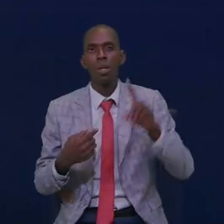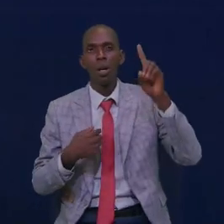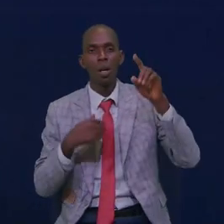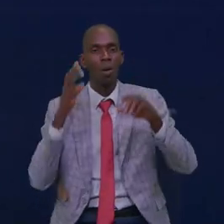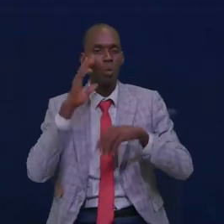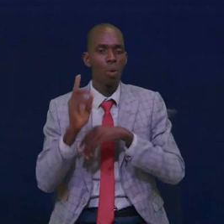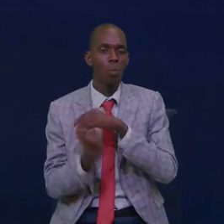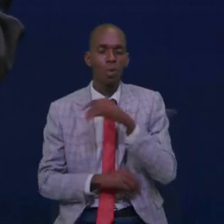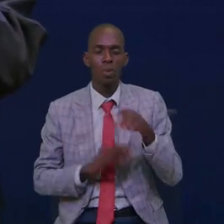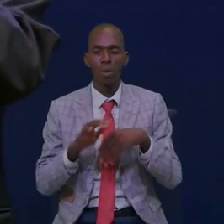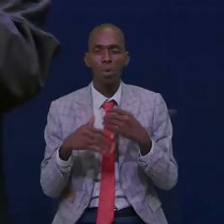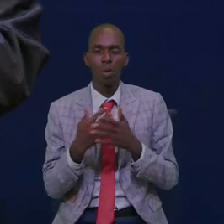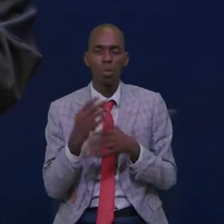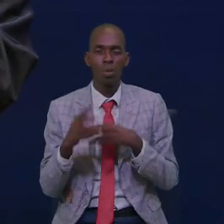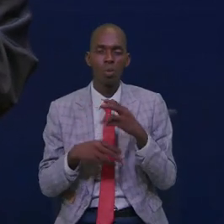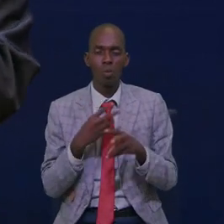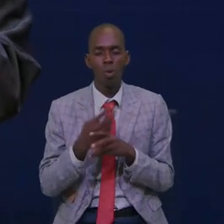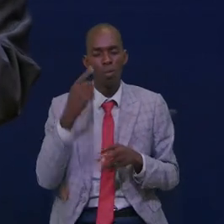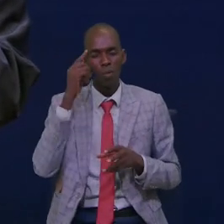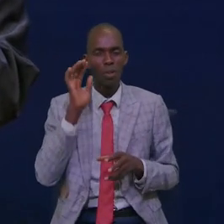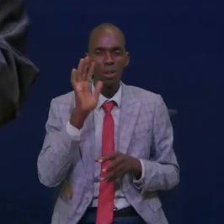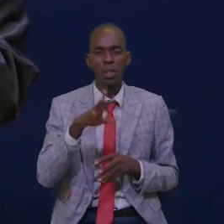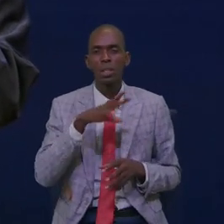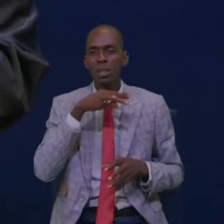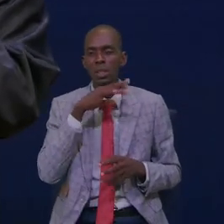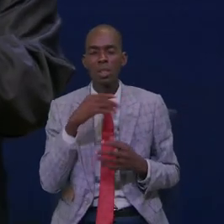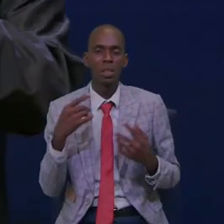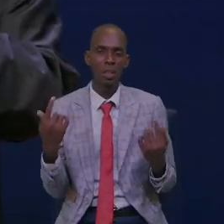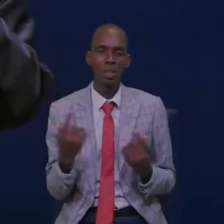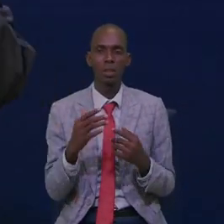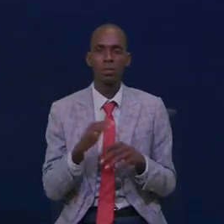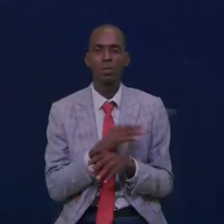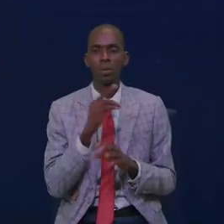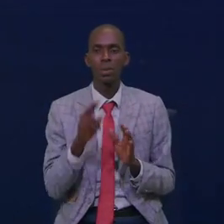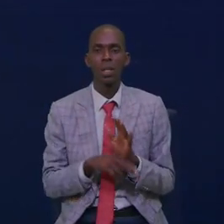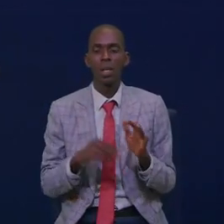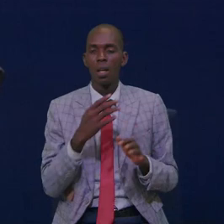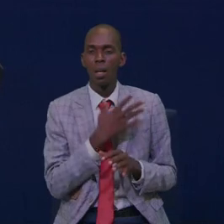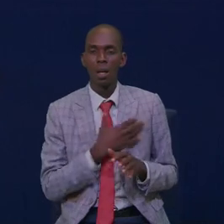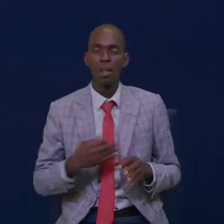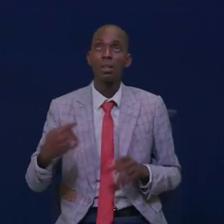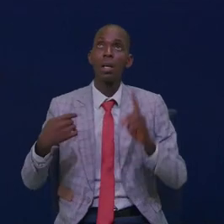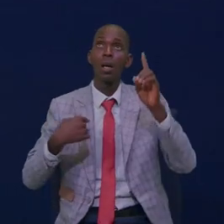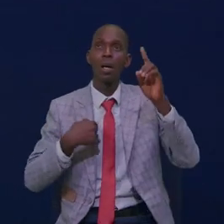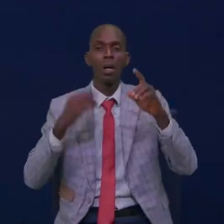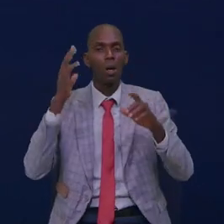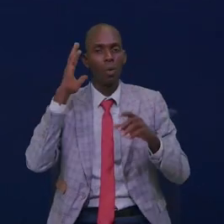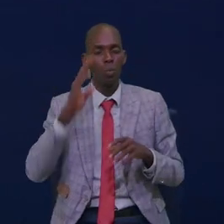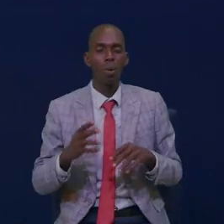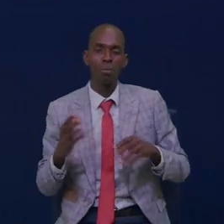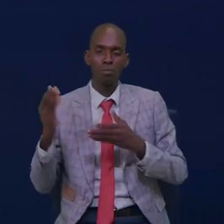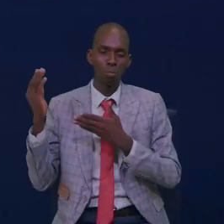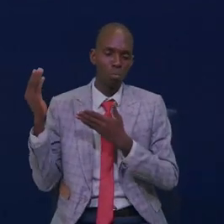I'll punish all the world for their evil, and the wicked for their iniquity, and I will cause the